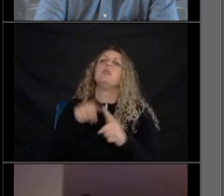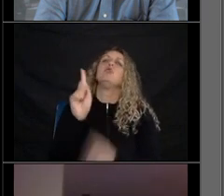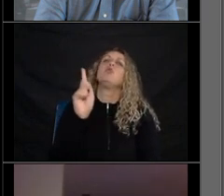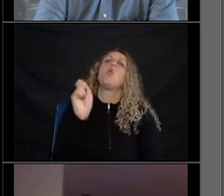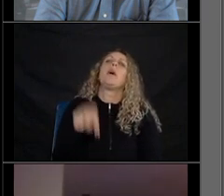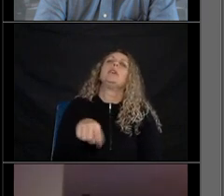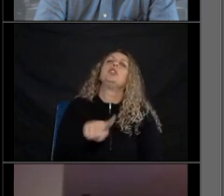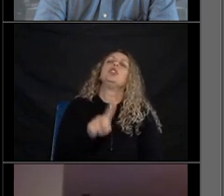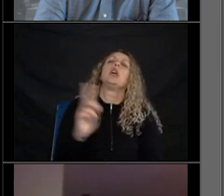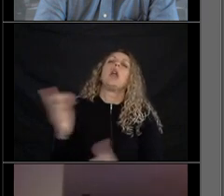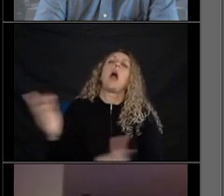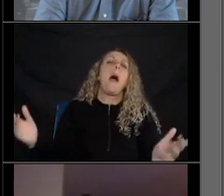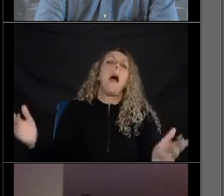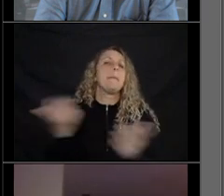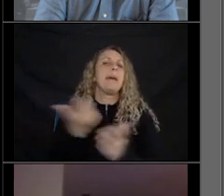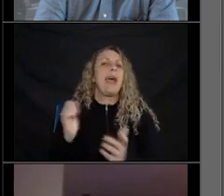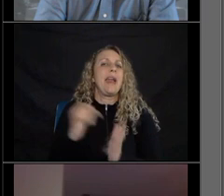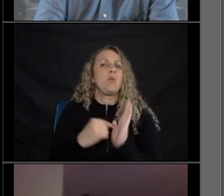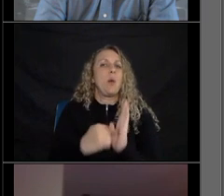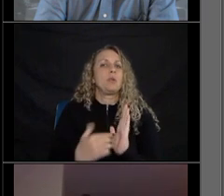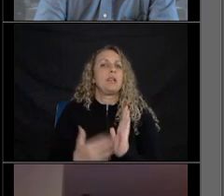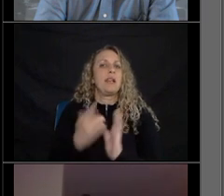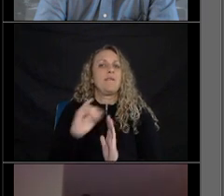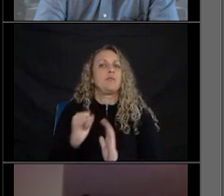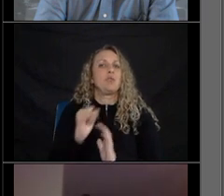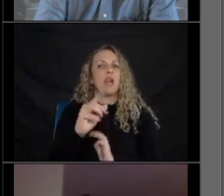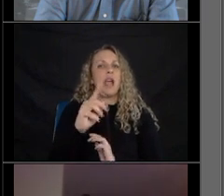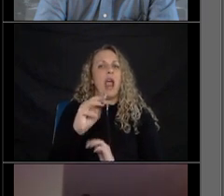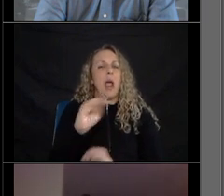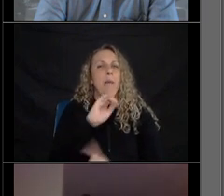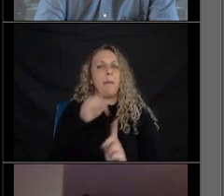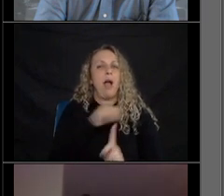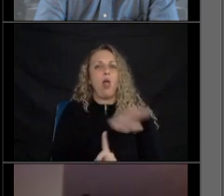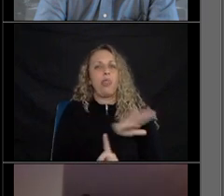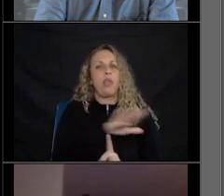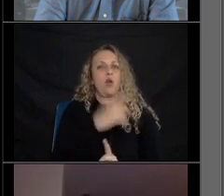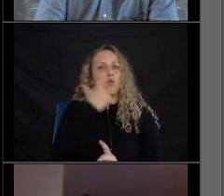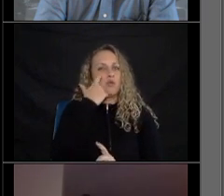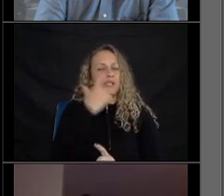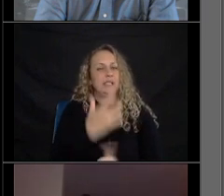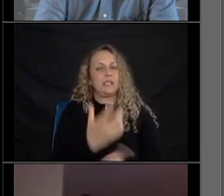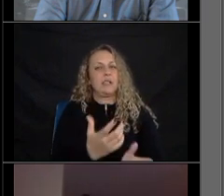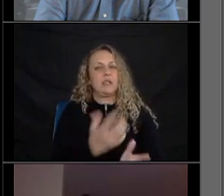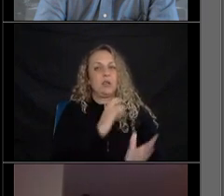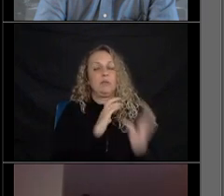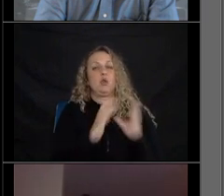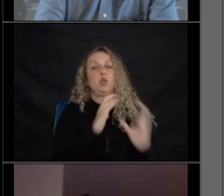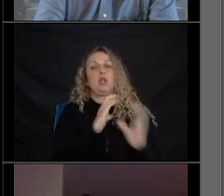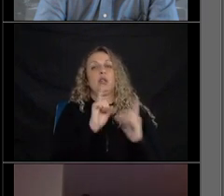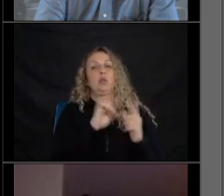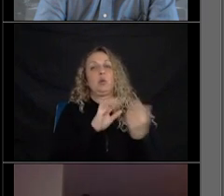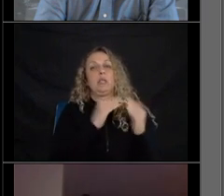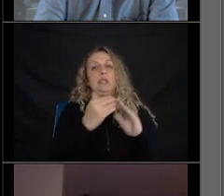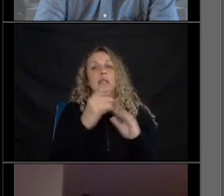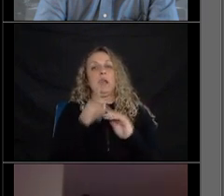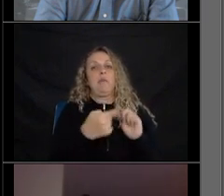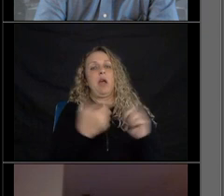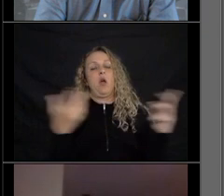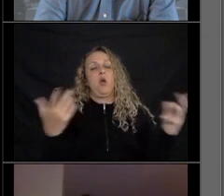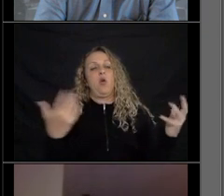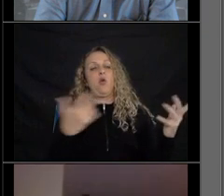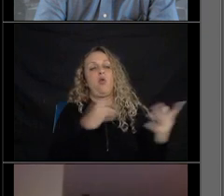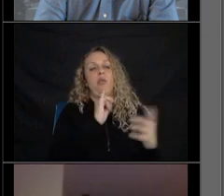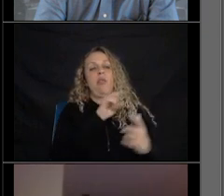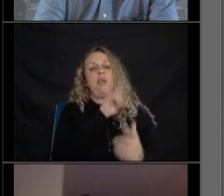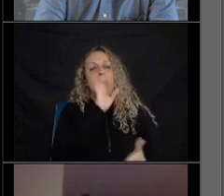question any representatives from JKM about their recent communication to the city about that